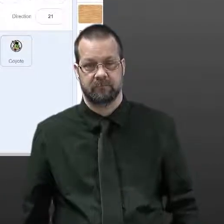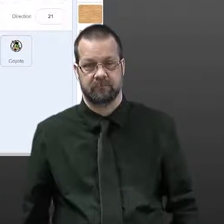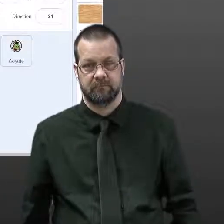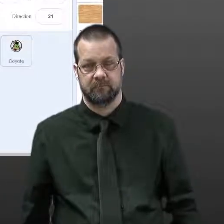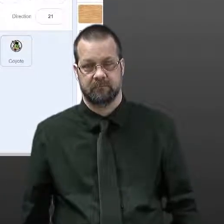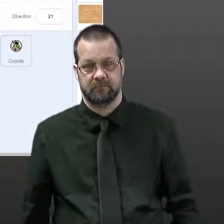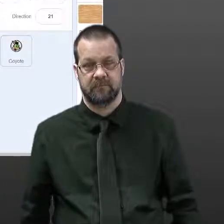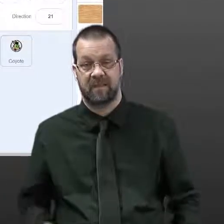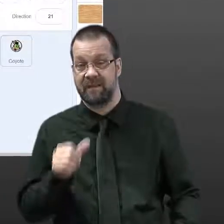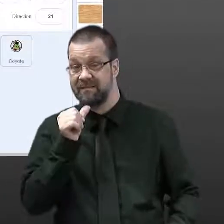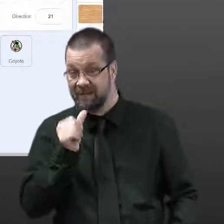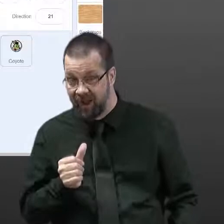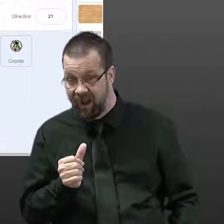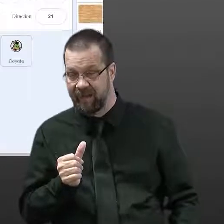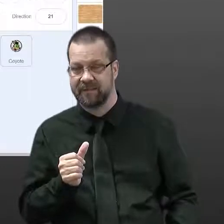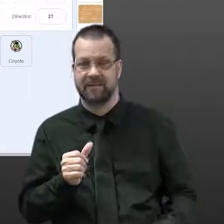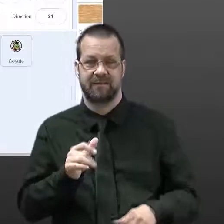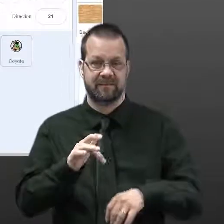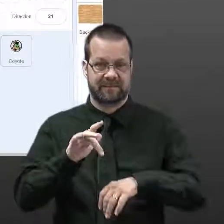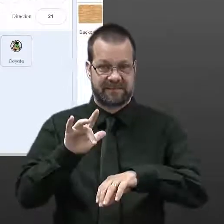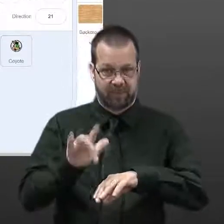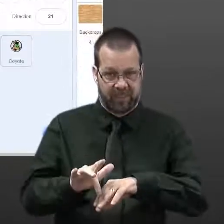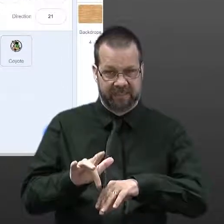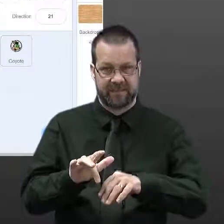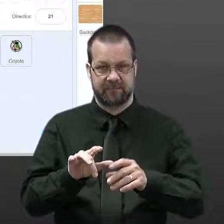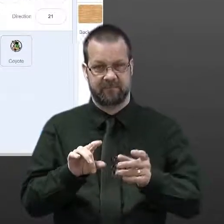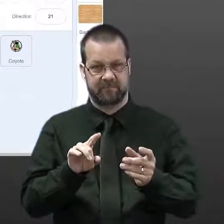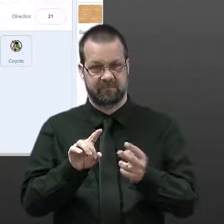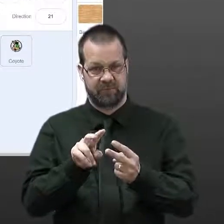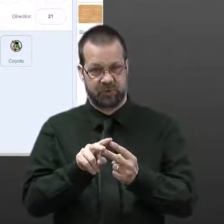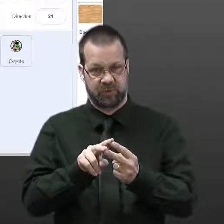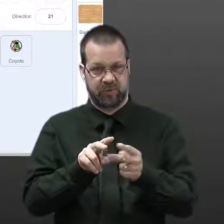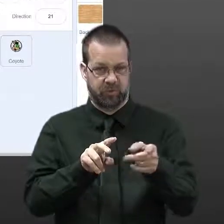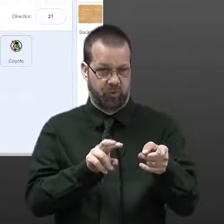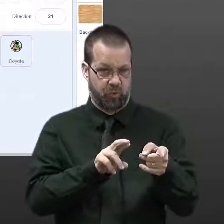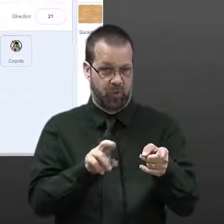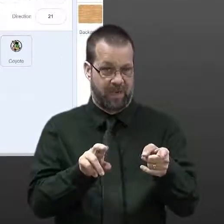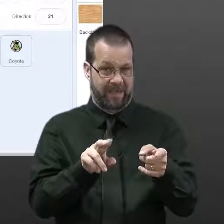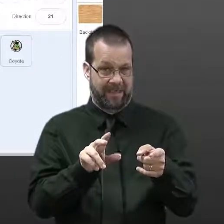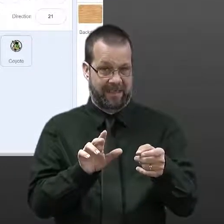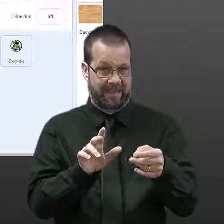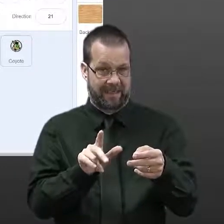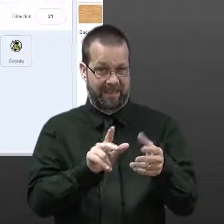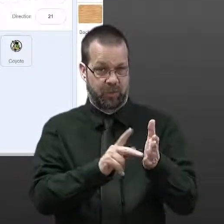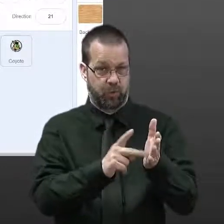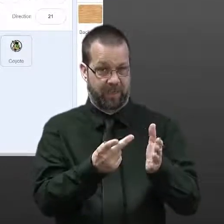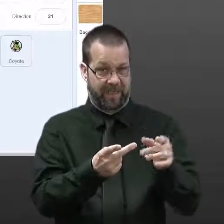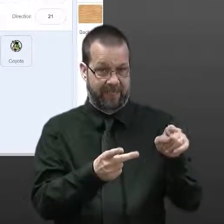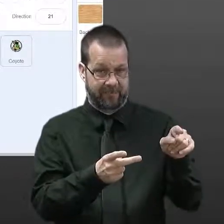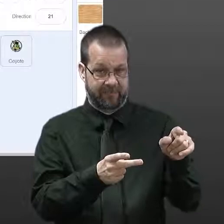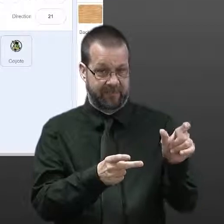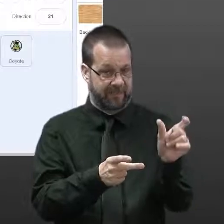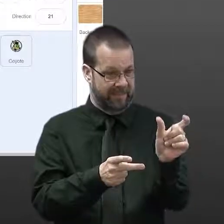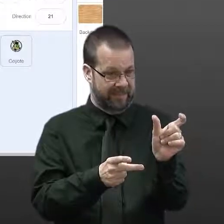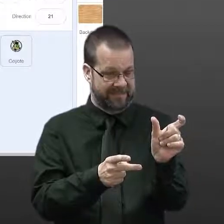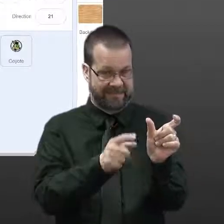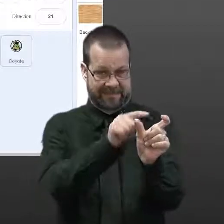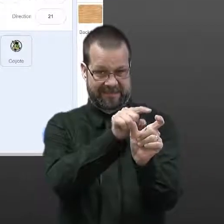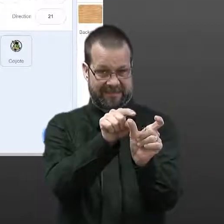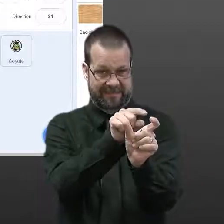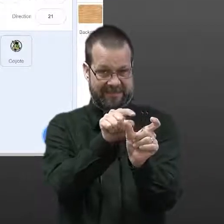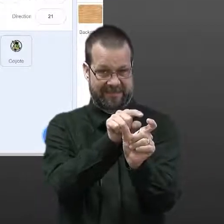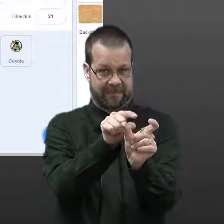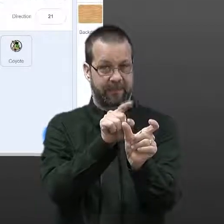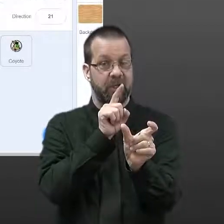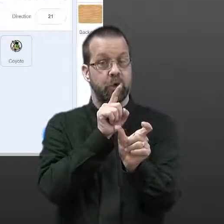not key space pressed block here. So I'm going to right click and duplicate. Make sure